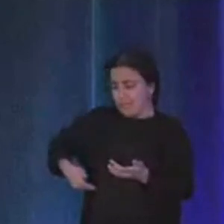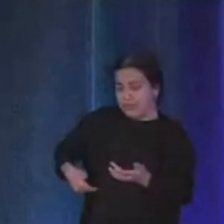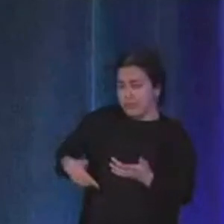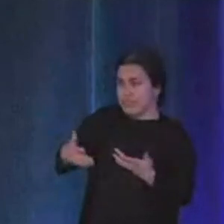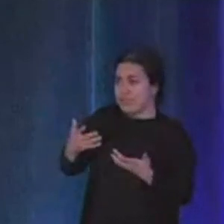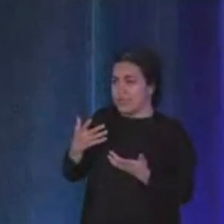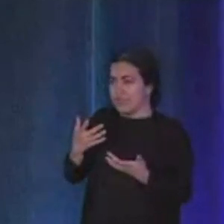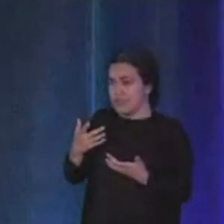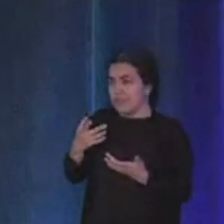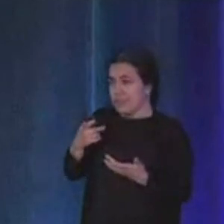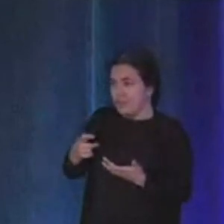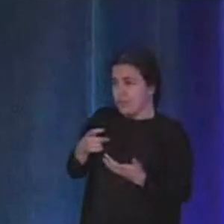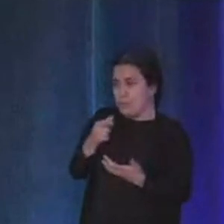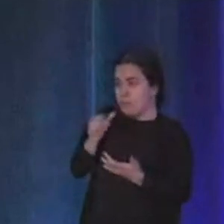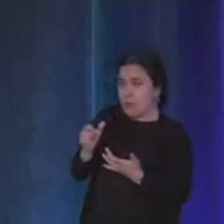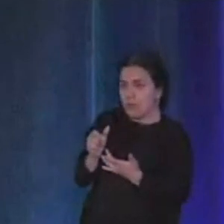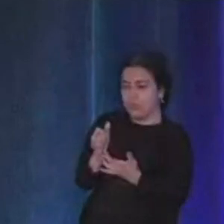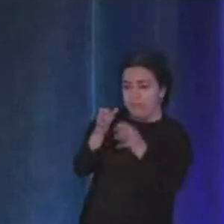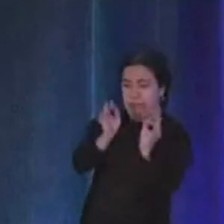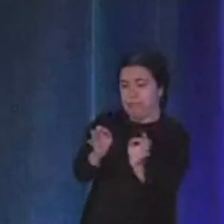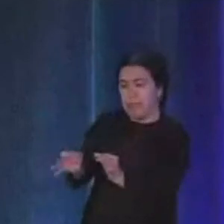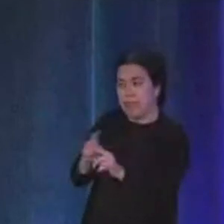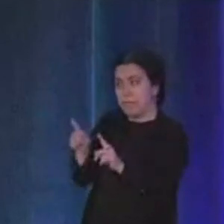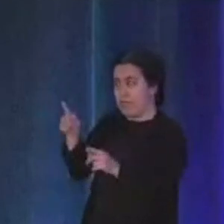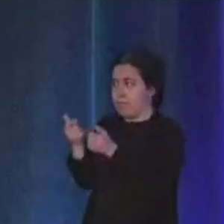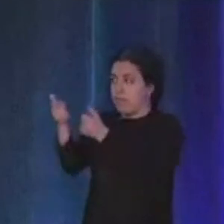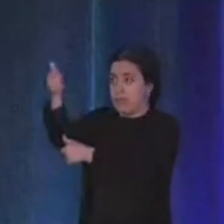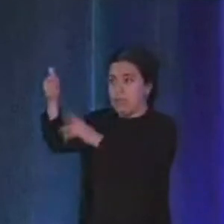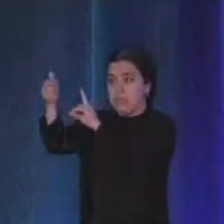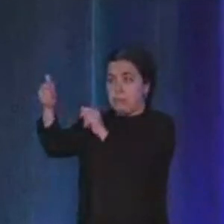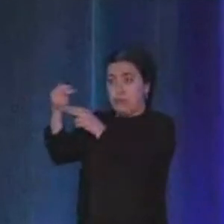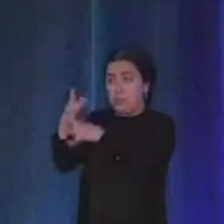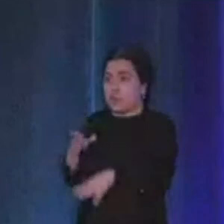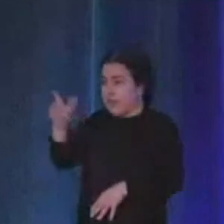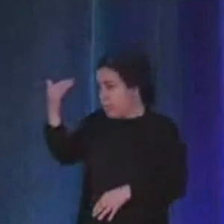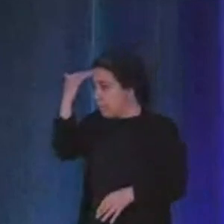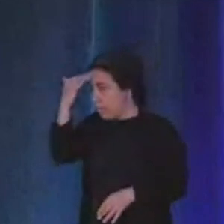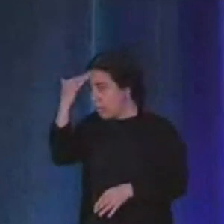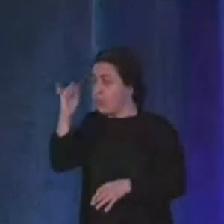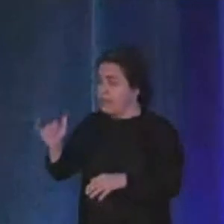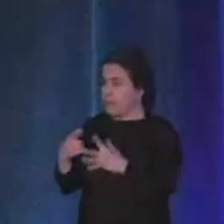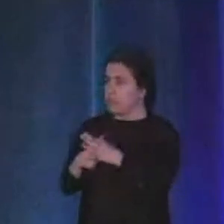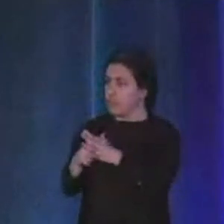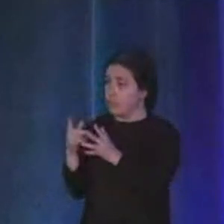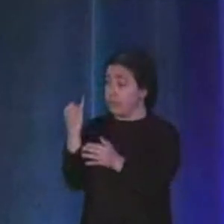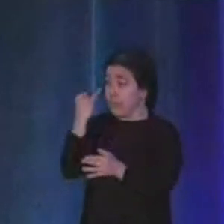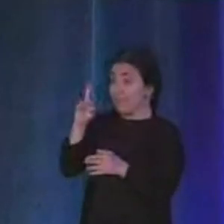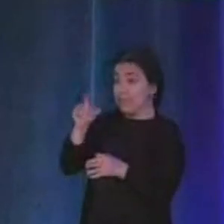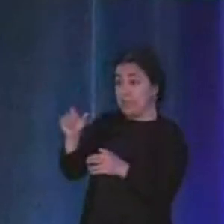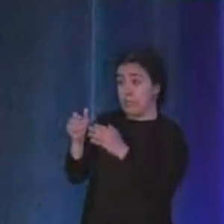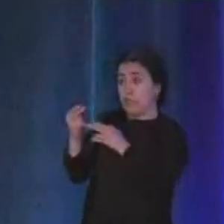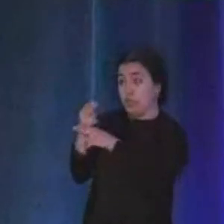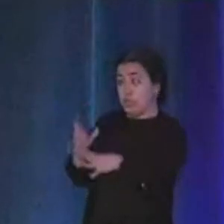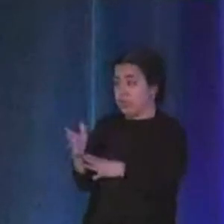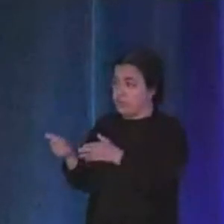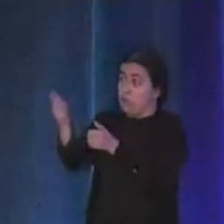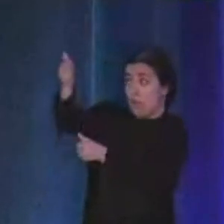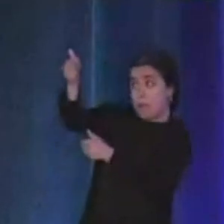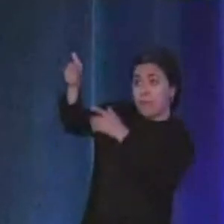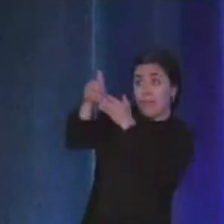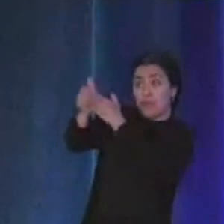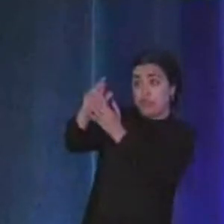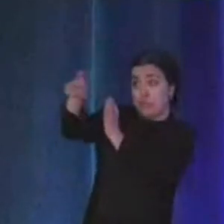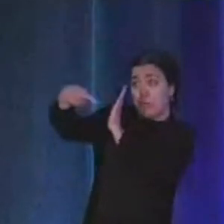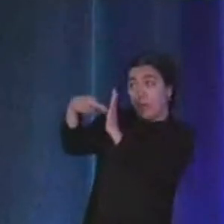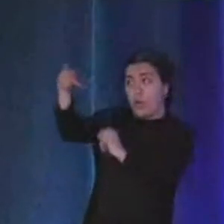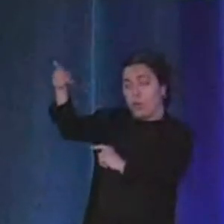never make them. And so that's really where it starts. You'll get the most mileage out of that. But without that,